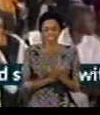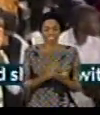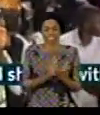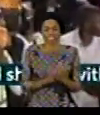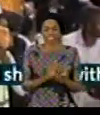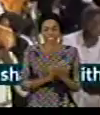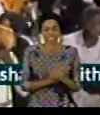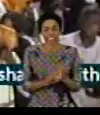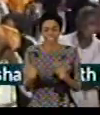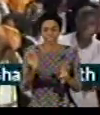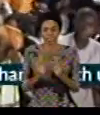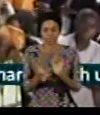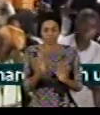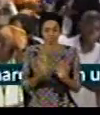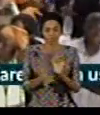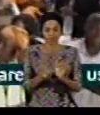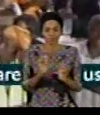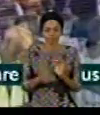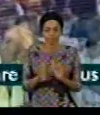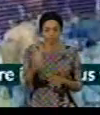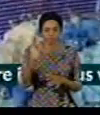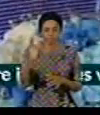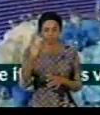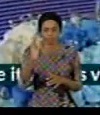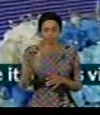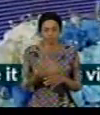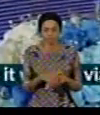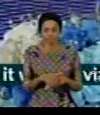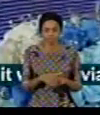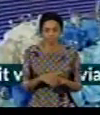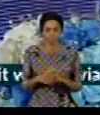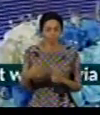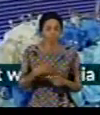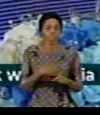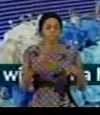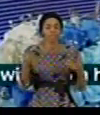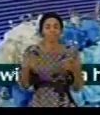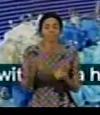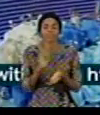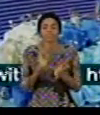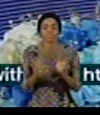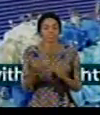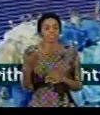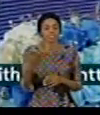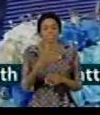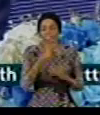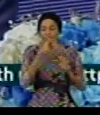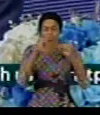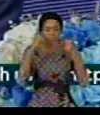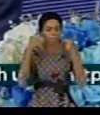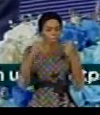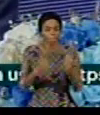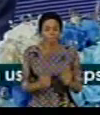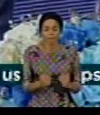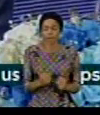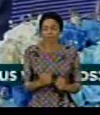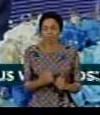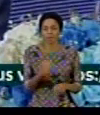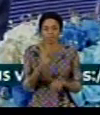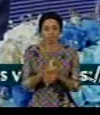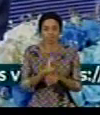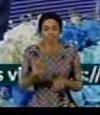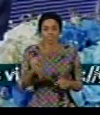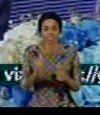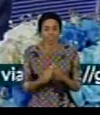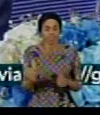Online testimony now. Silence. The power of God online, there is power walking everywhere, as